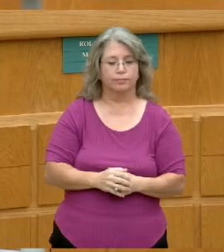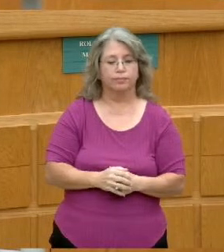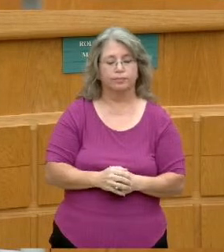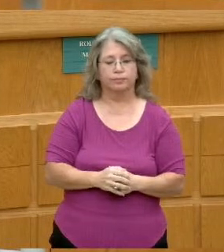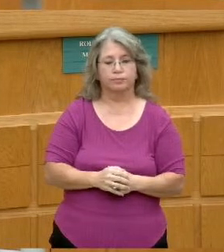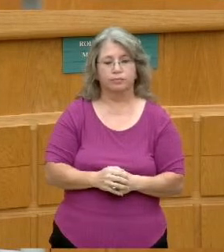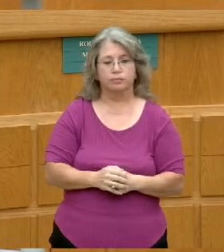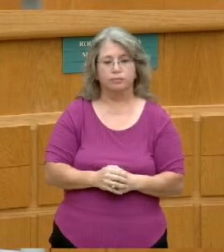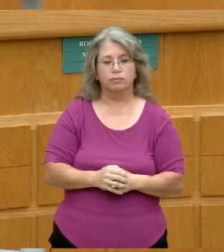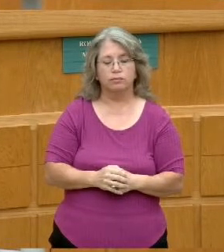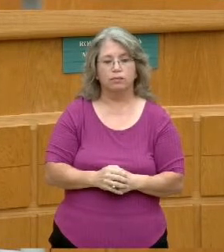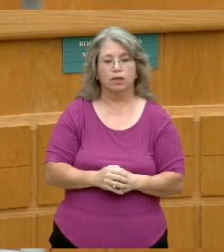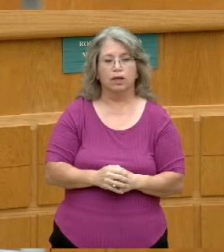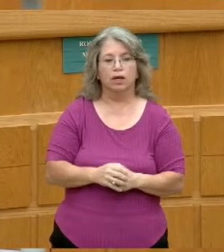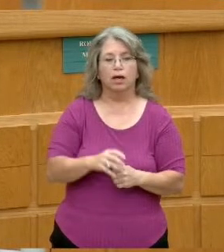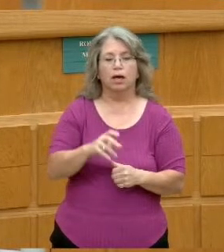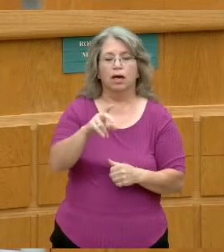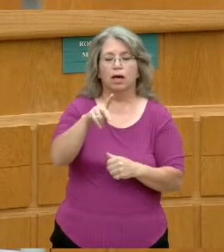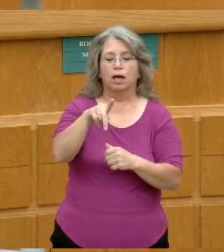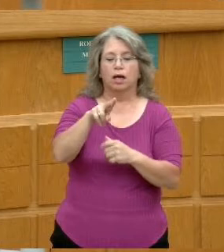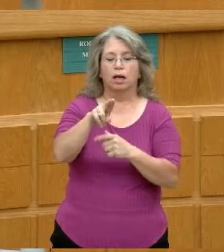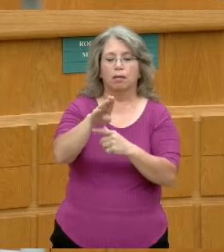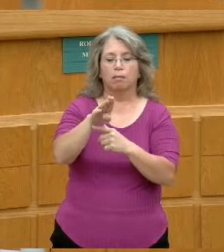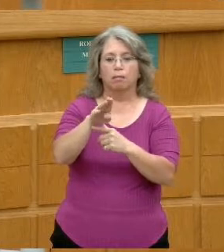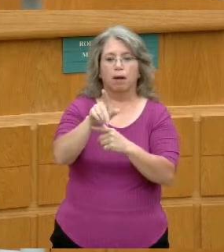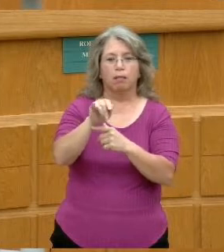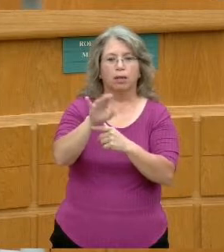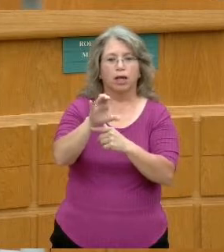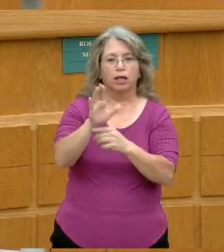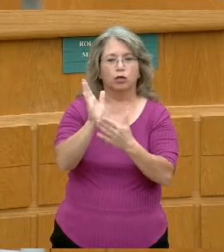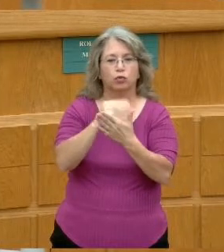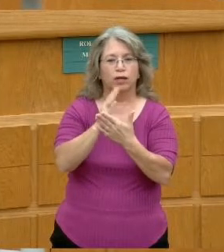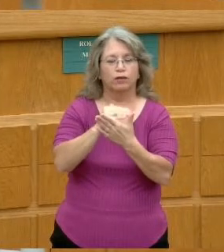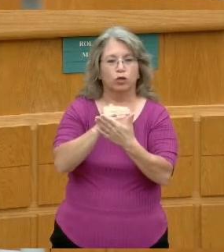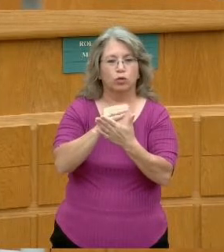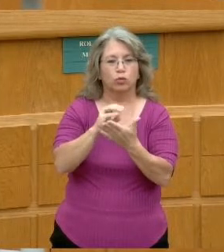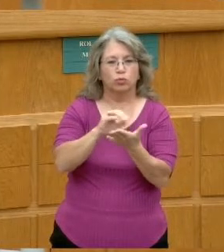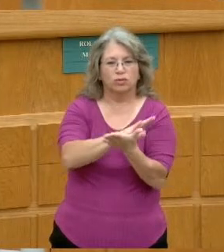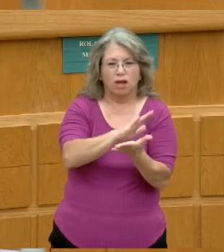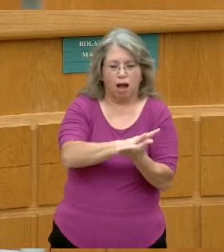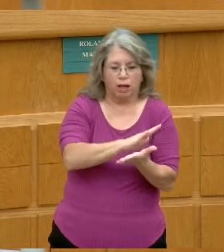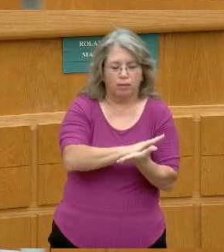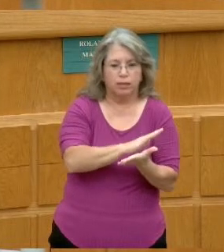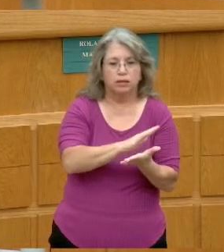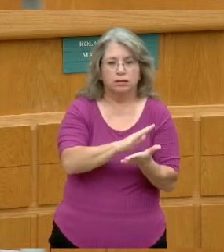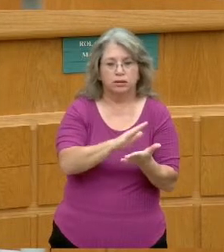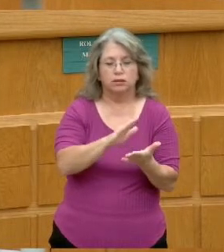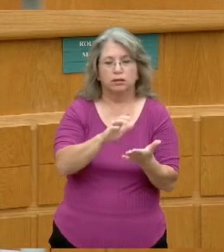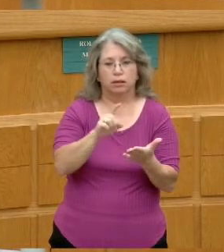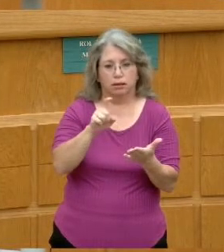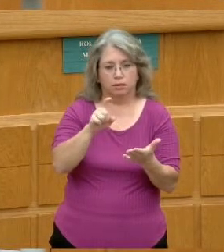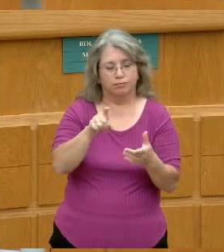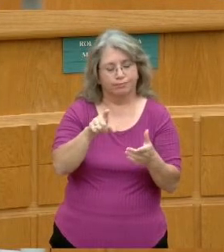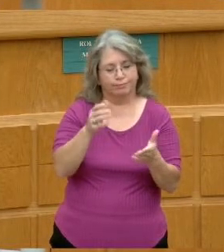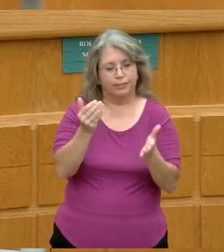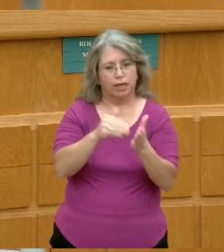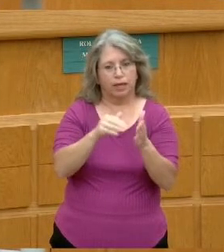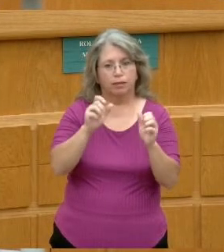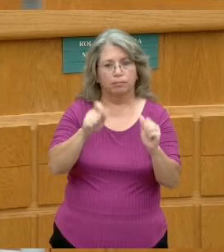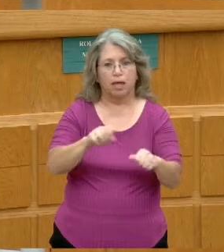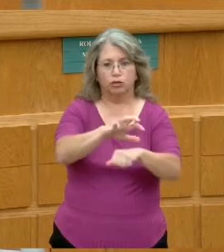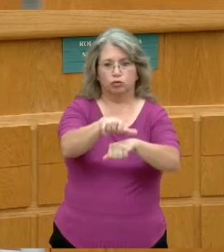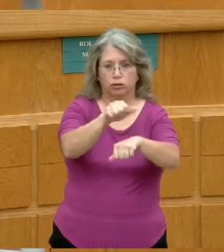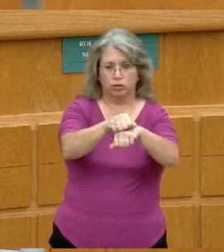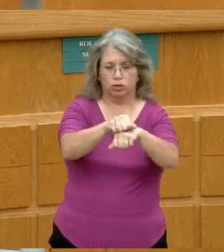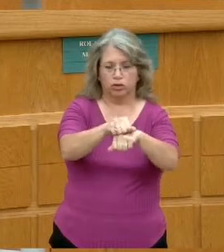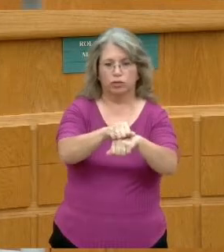access to public review documents will be also through a reservation. So if somebody wants to review public documents,